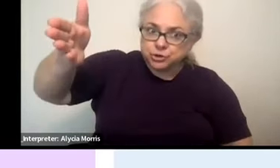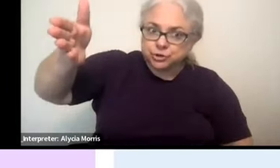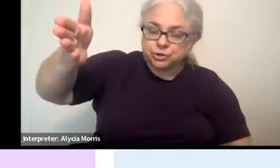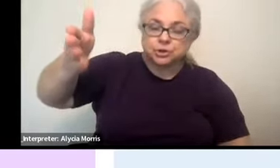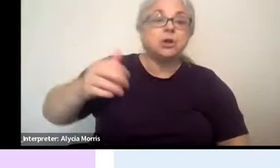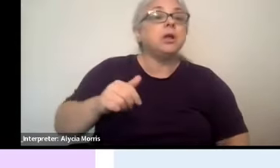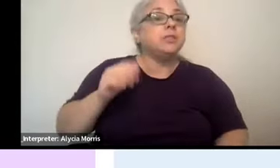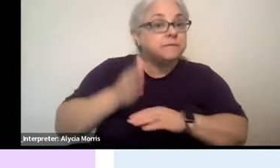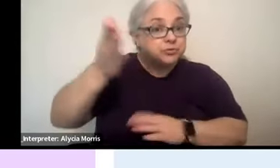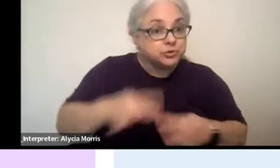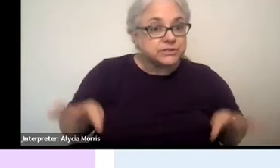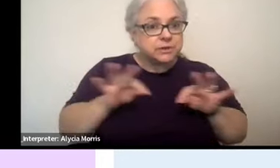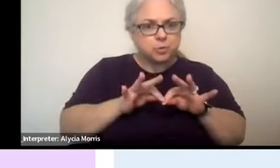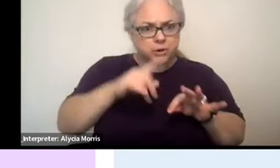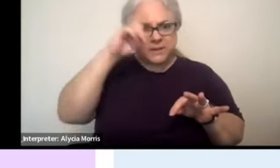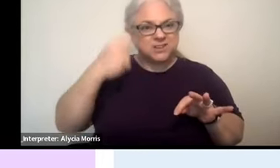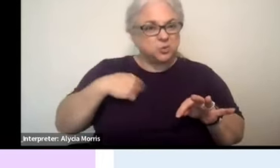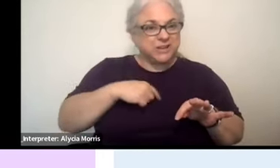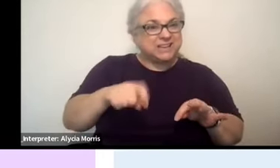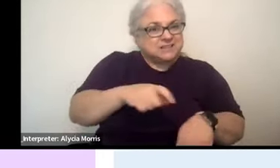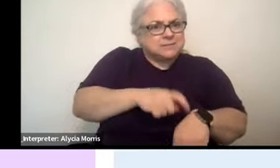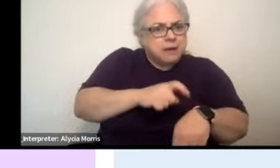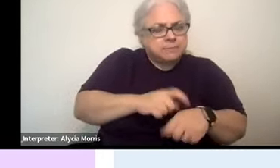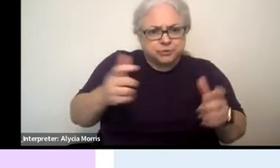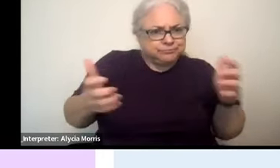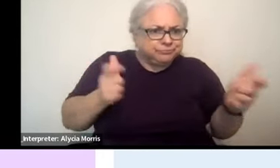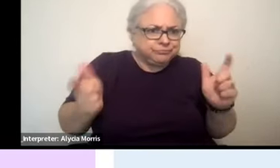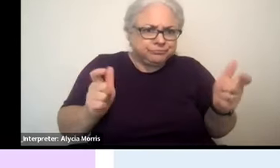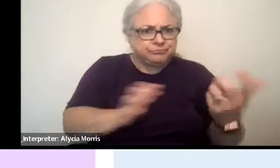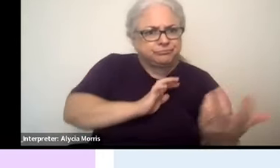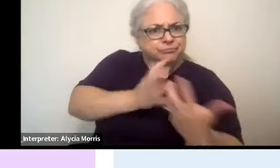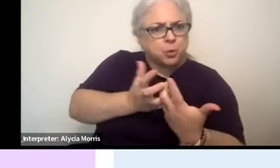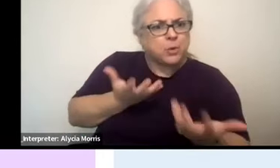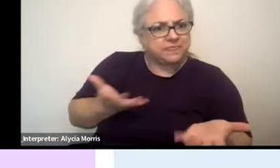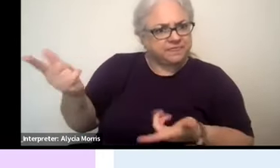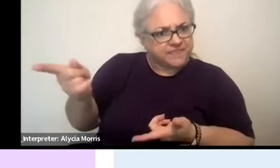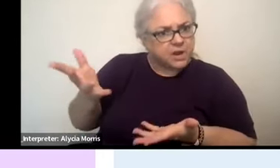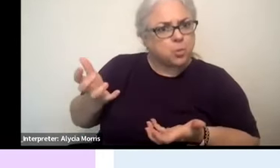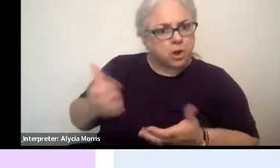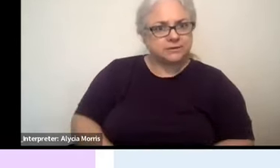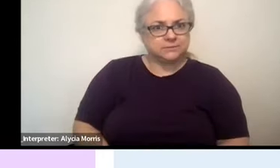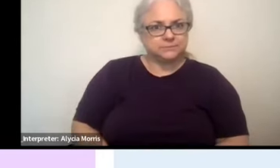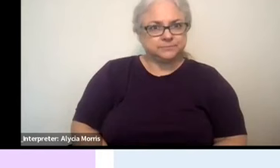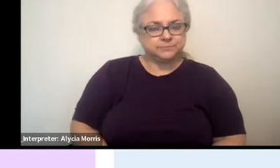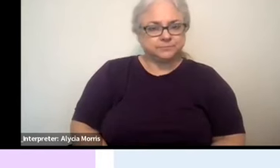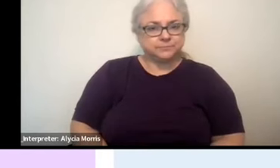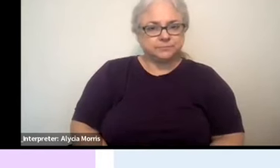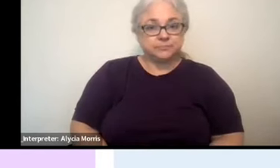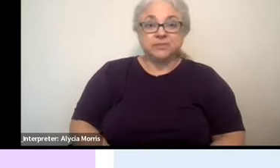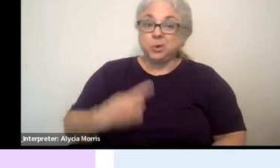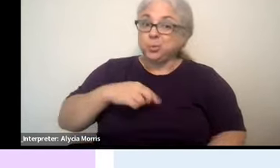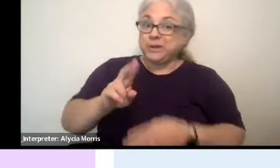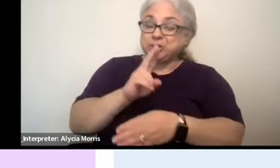address any kind of changes that they may want. We are, in fact, using a structured, repeatable, and electronic